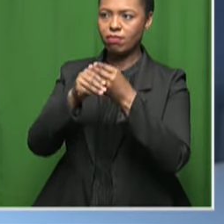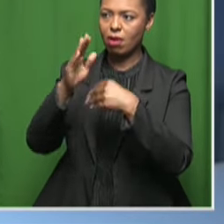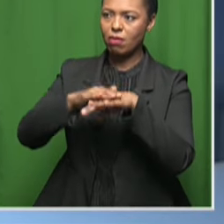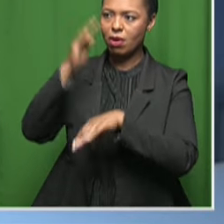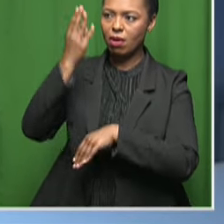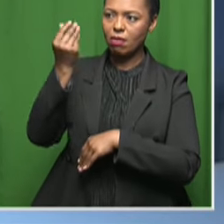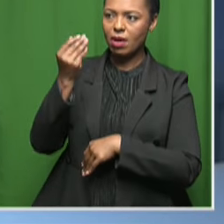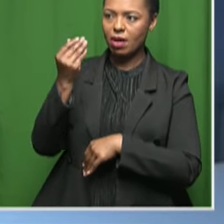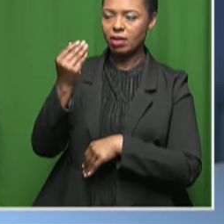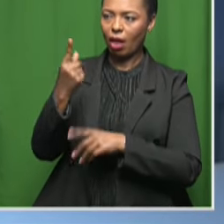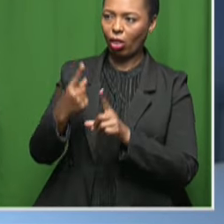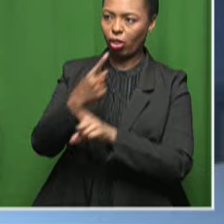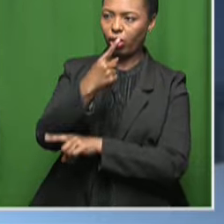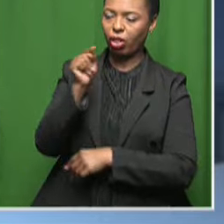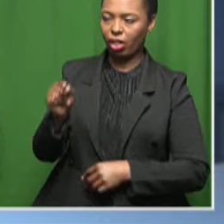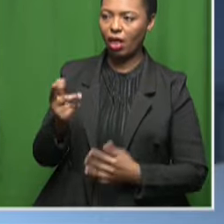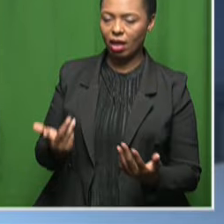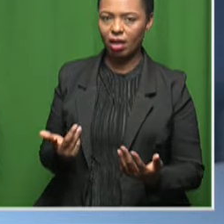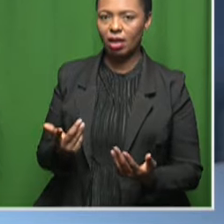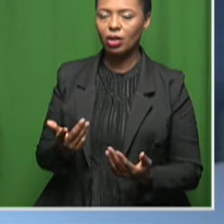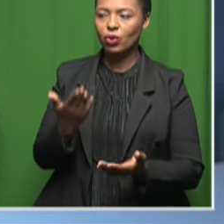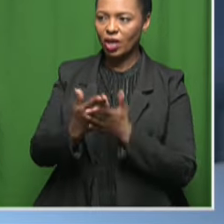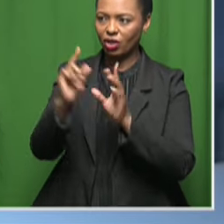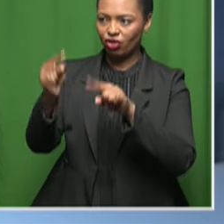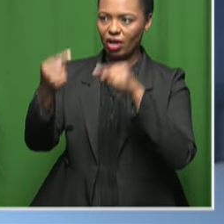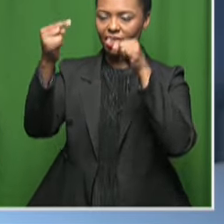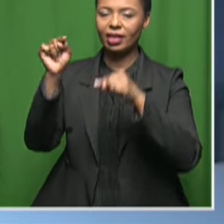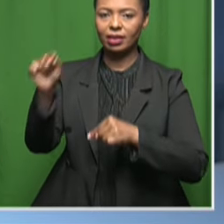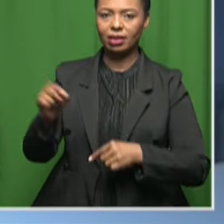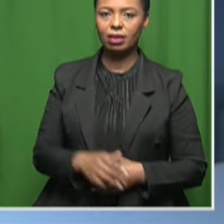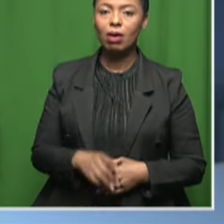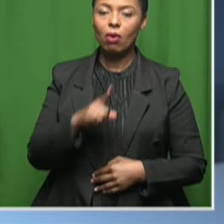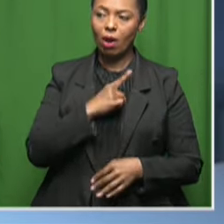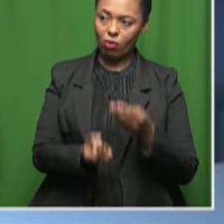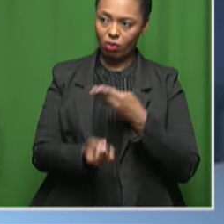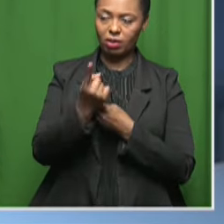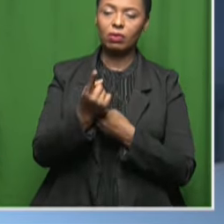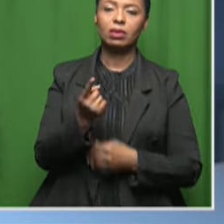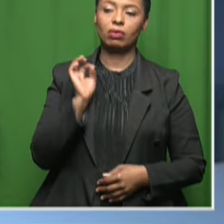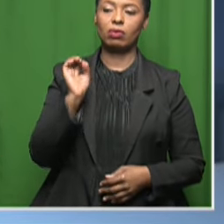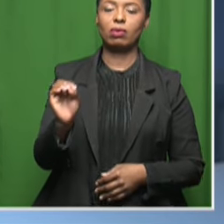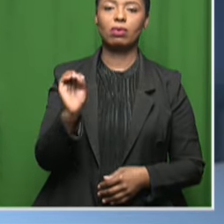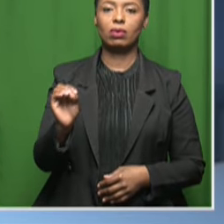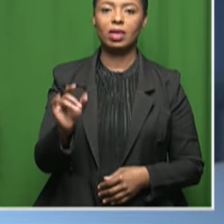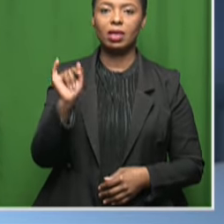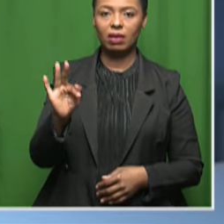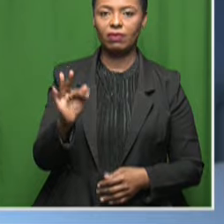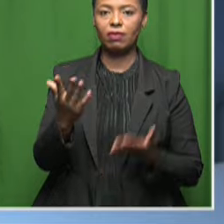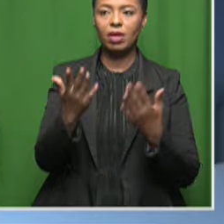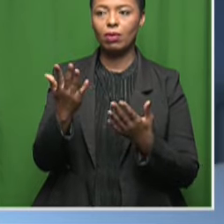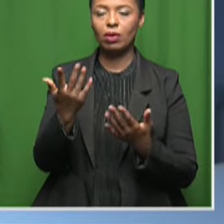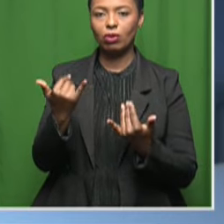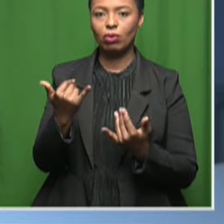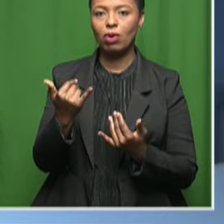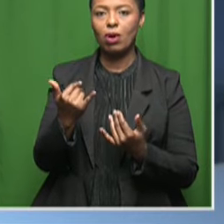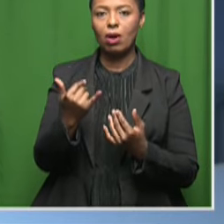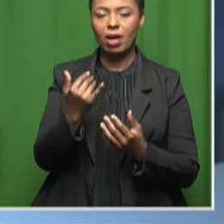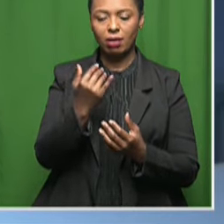as what you have rated us. Because there's consequences for rating